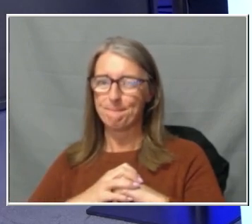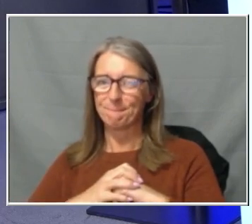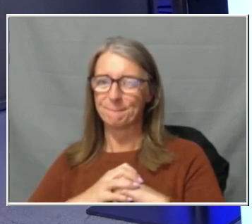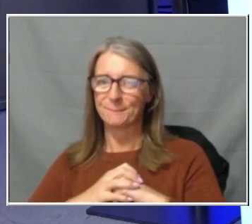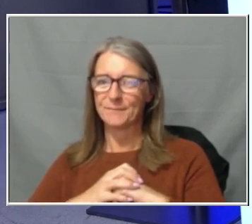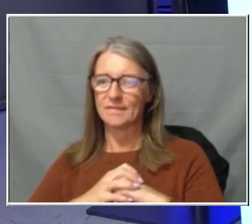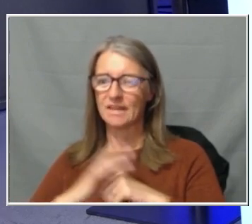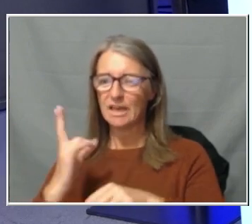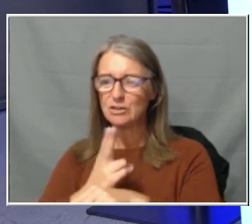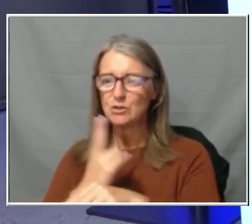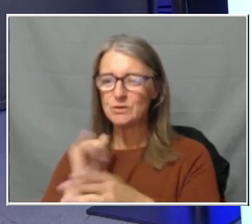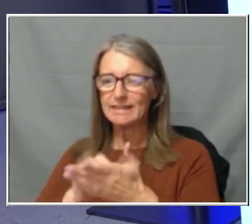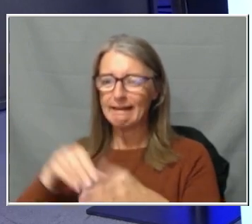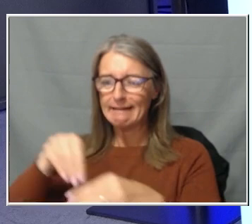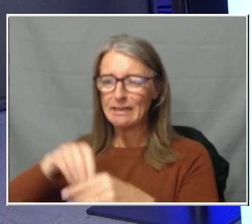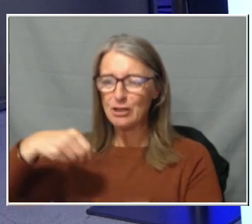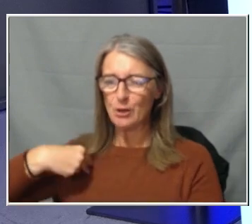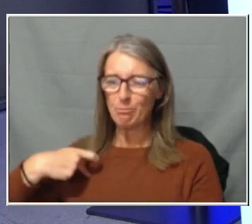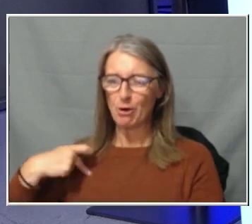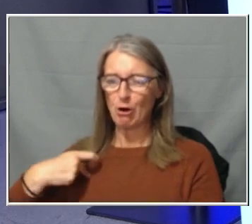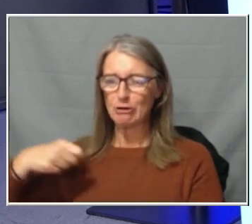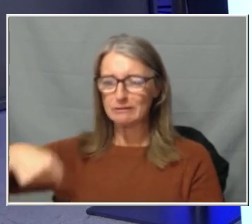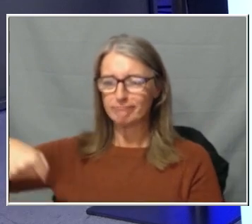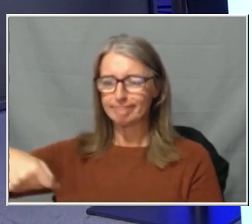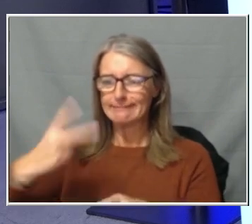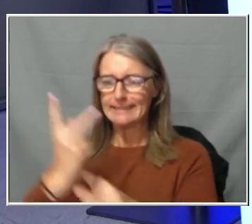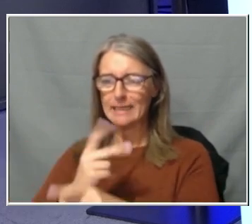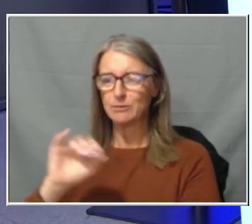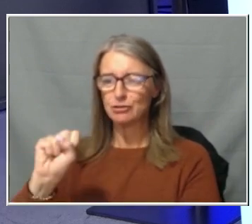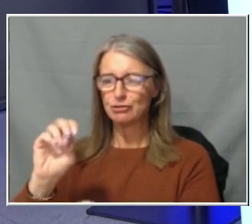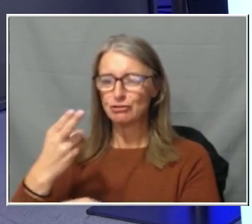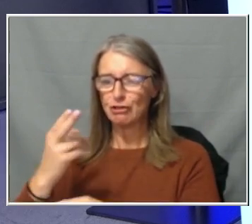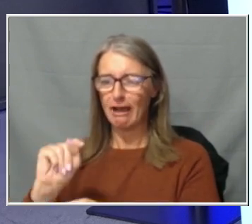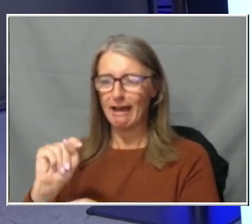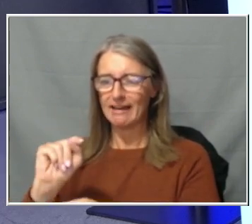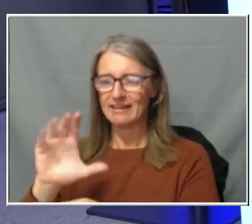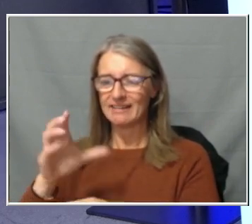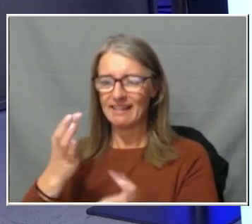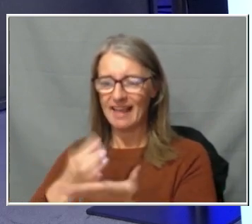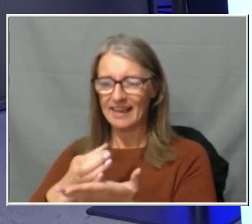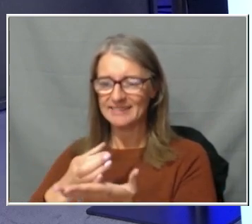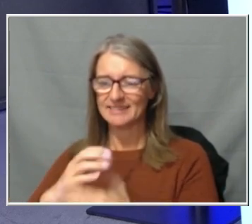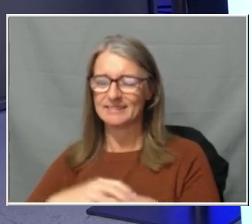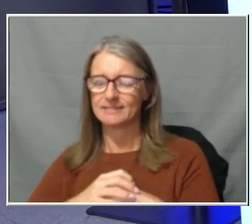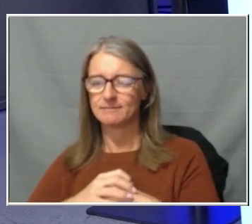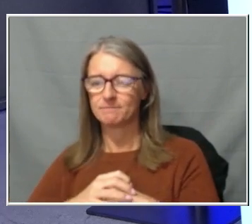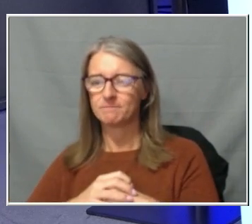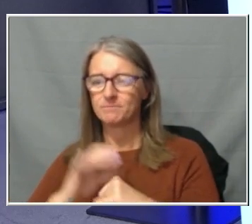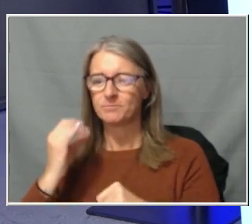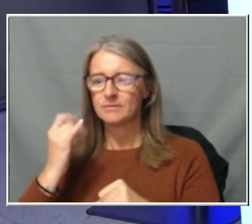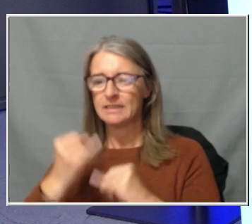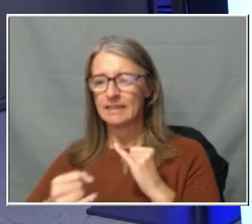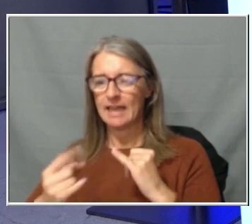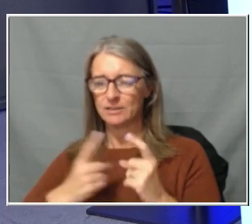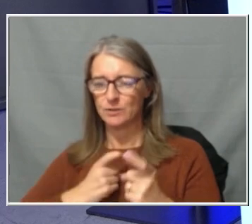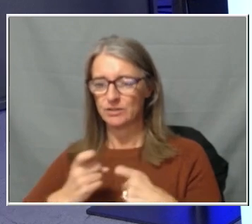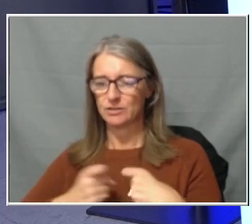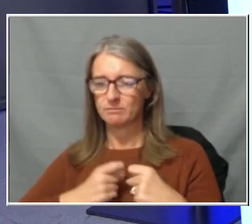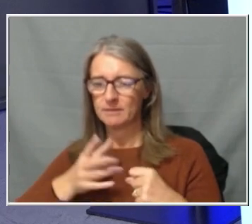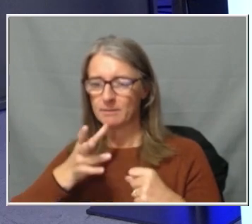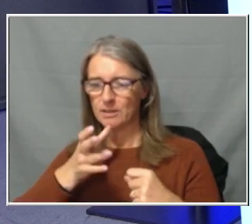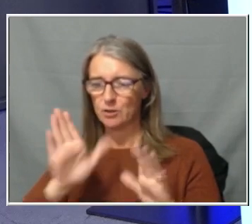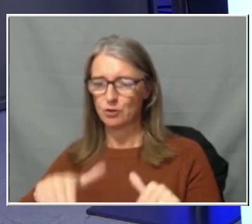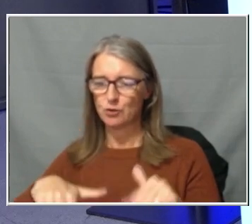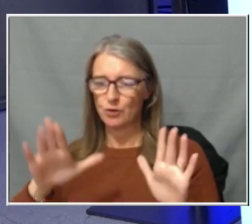one, you know, don't they? obviously. That's what you're doing at the beach. Exactly. Last question's from Joellen, and this is such a good question because this is my mother. Growing up in